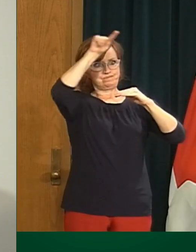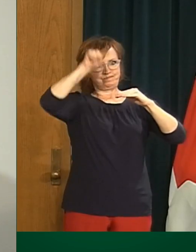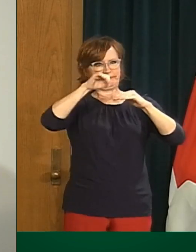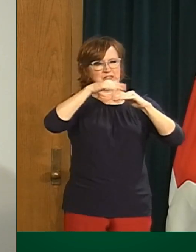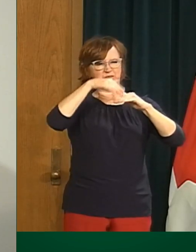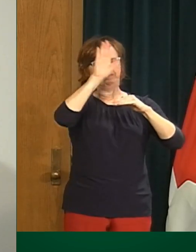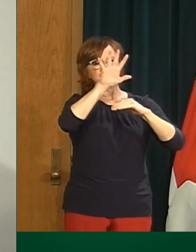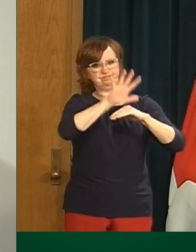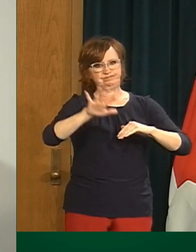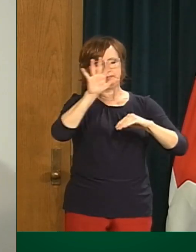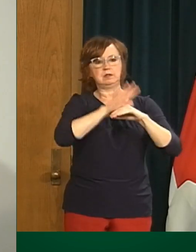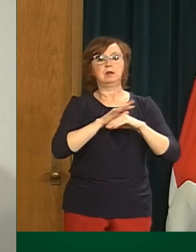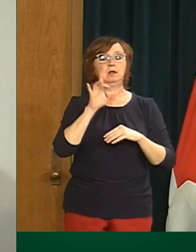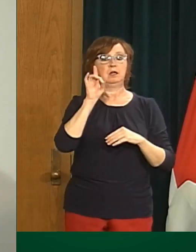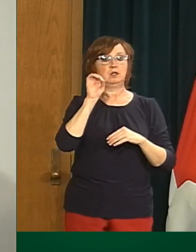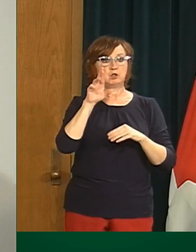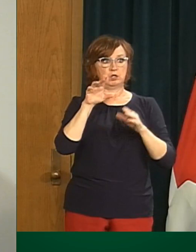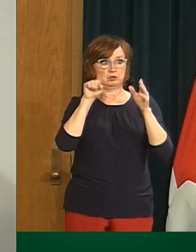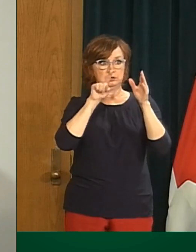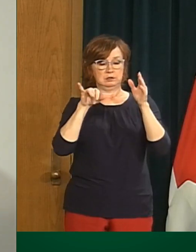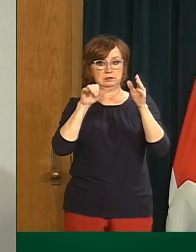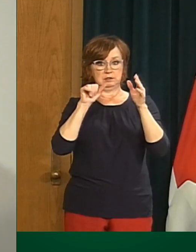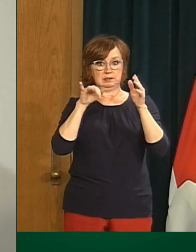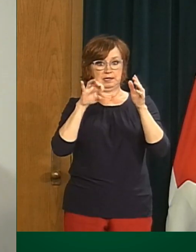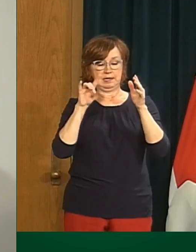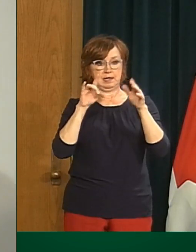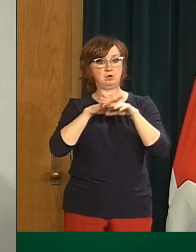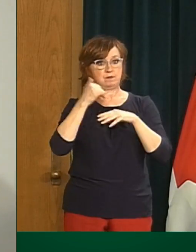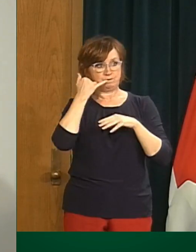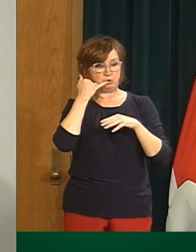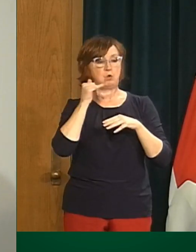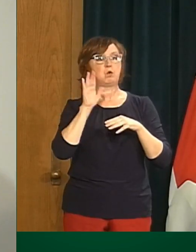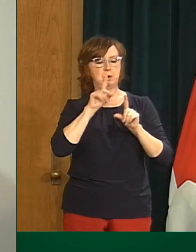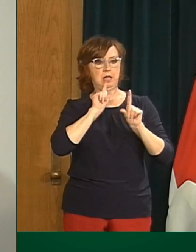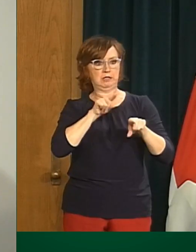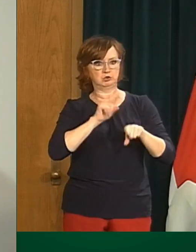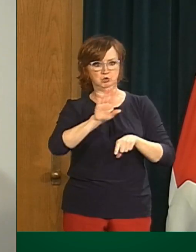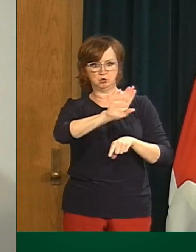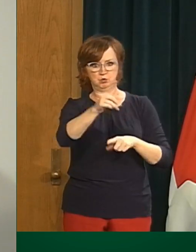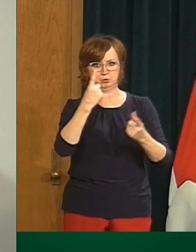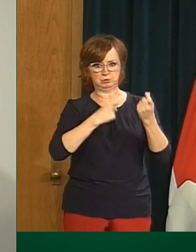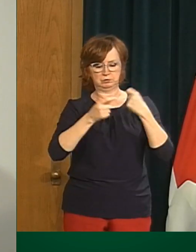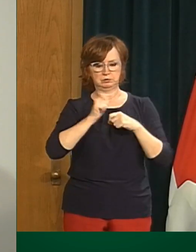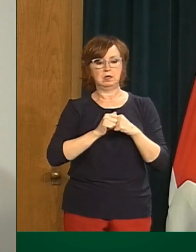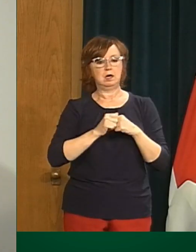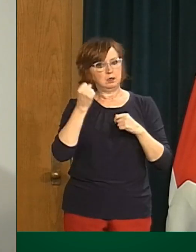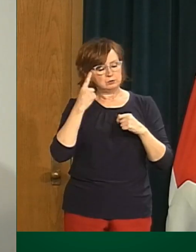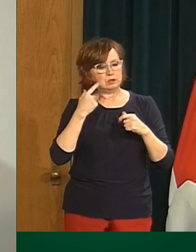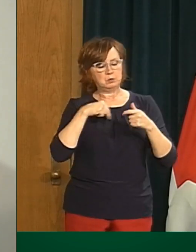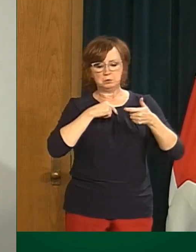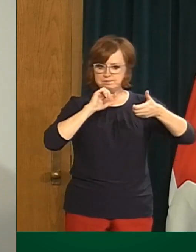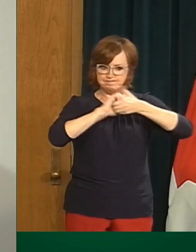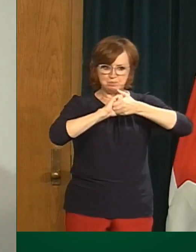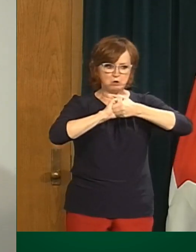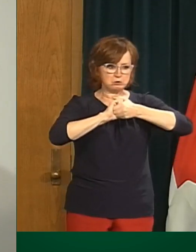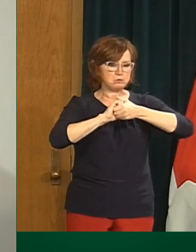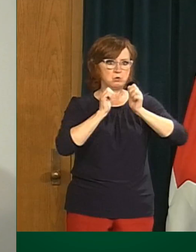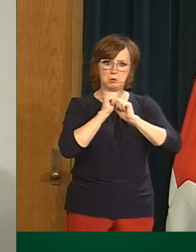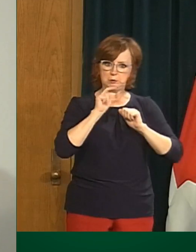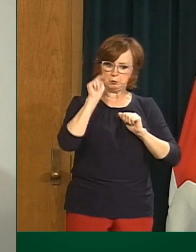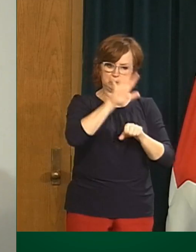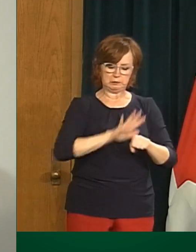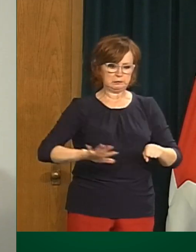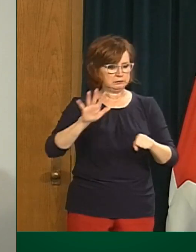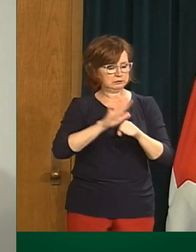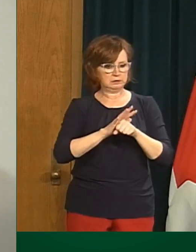is progressing. And that's linked to the important announcements made today in partnership with Northern leadership on enabling